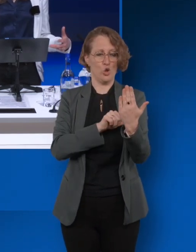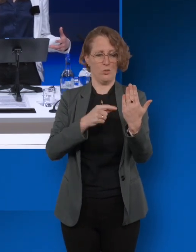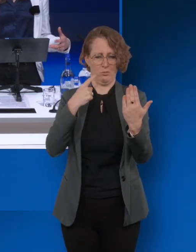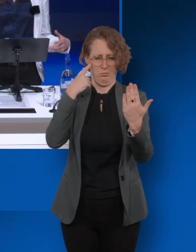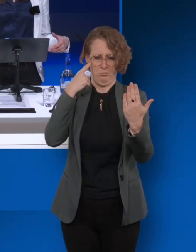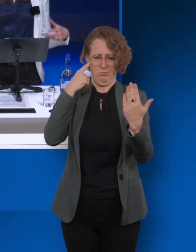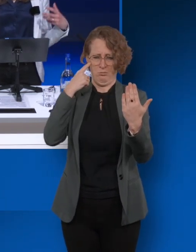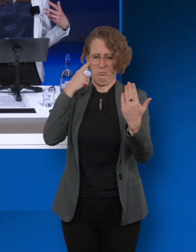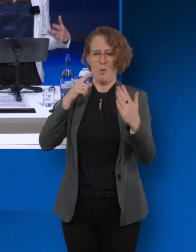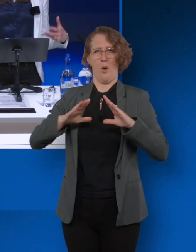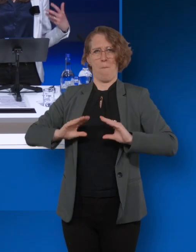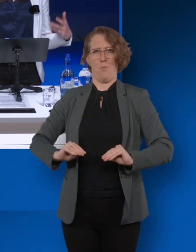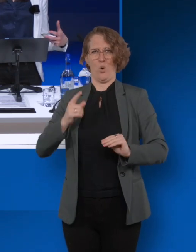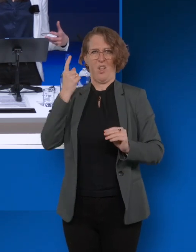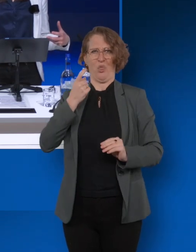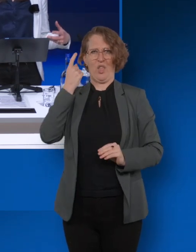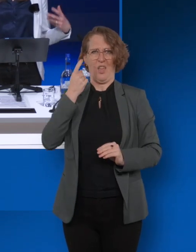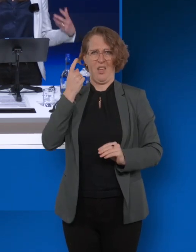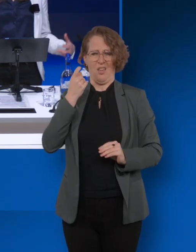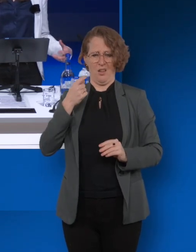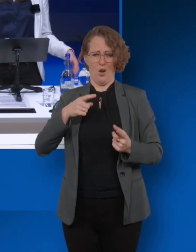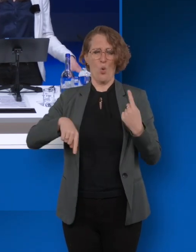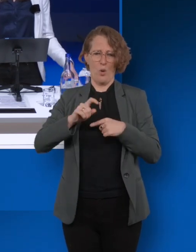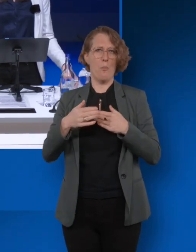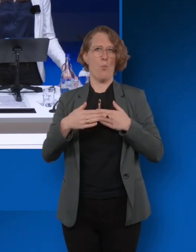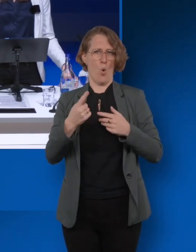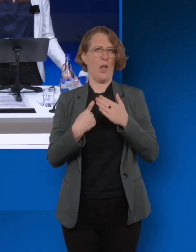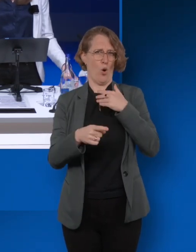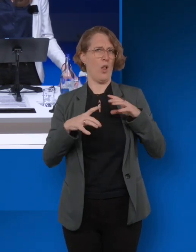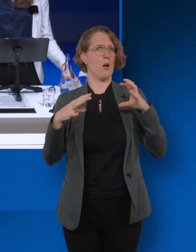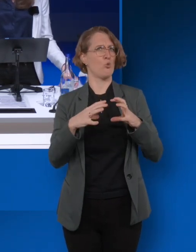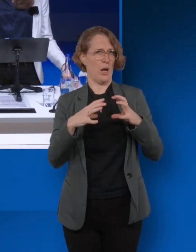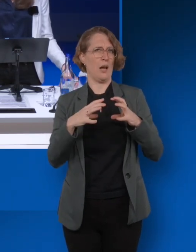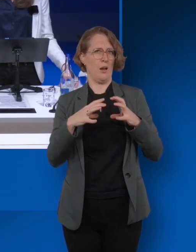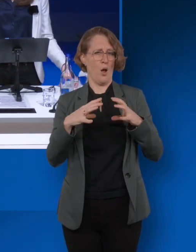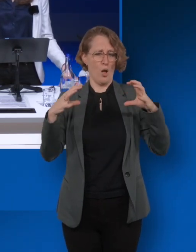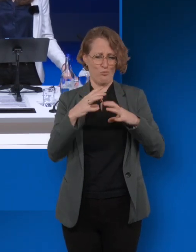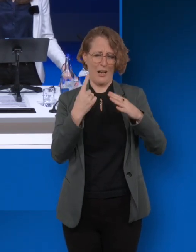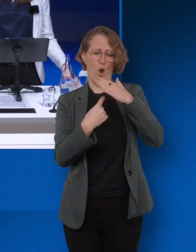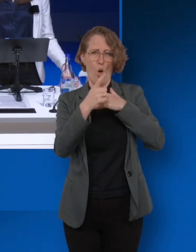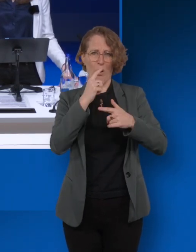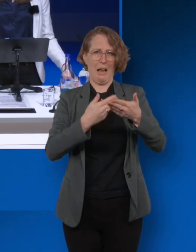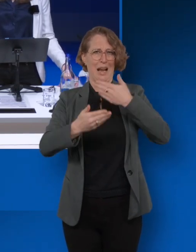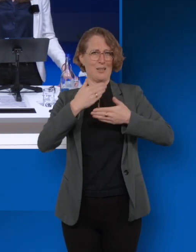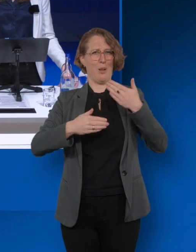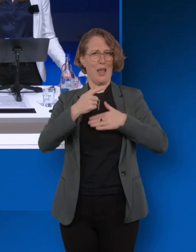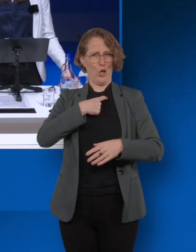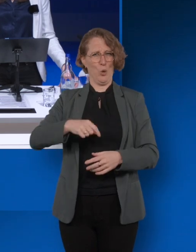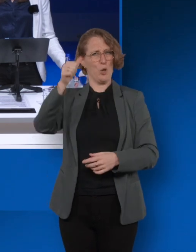thought in light of the view that we are merely just our brains, that the brain alone can account for